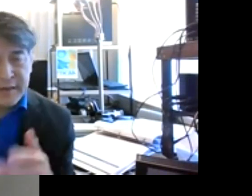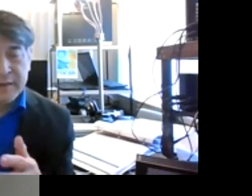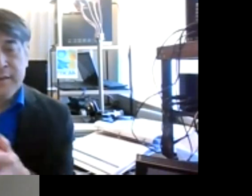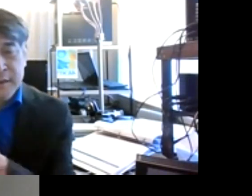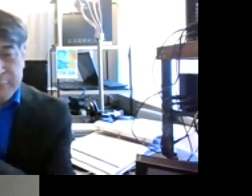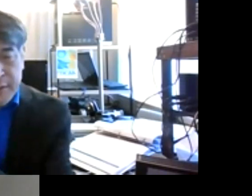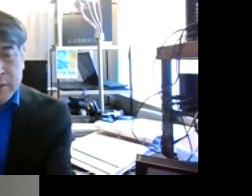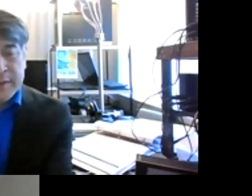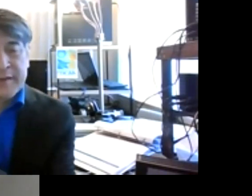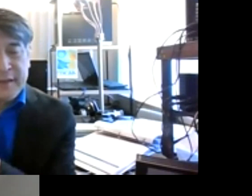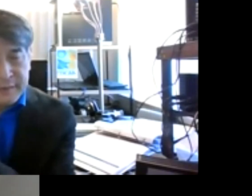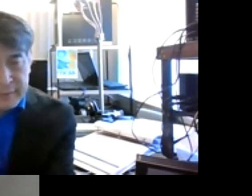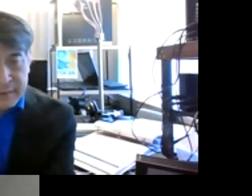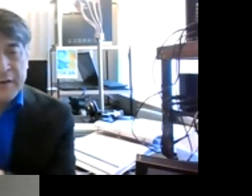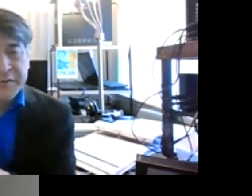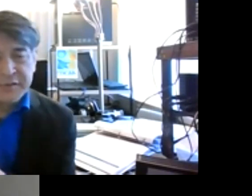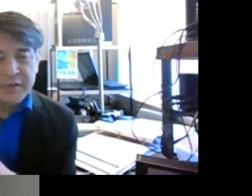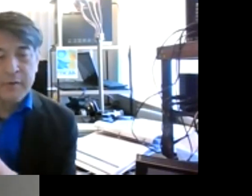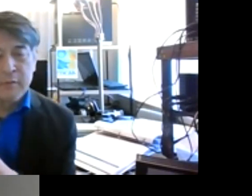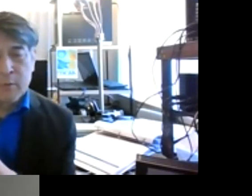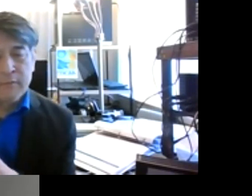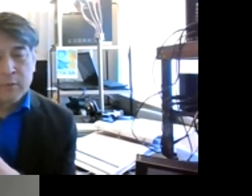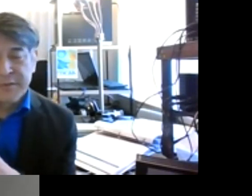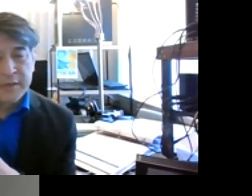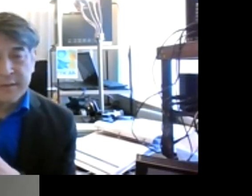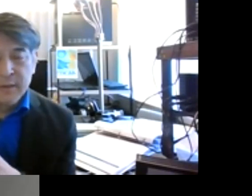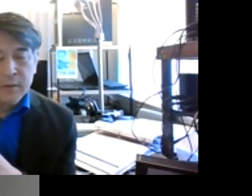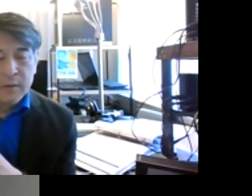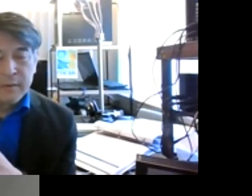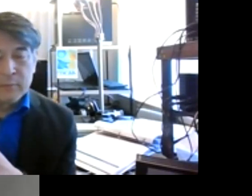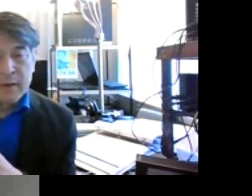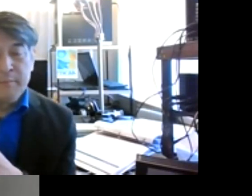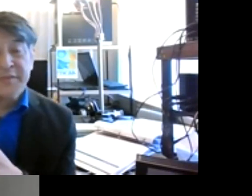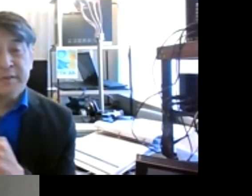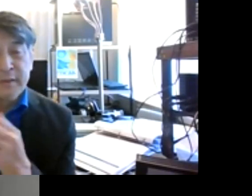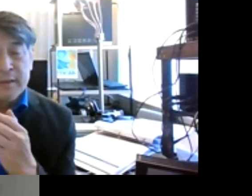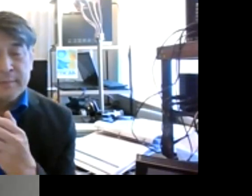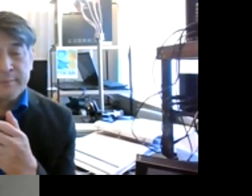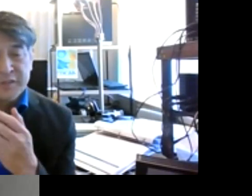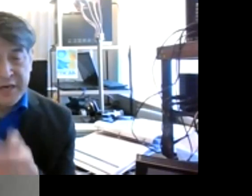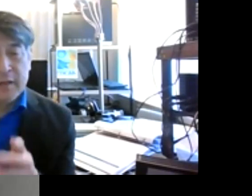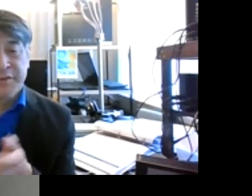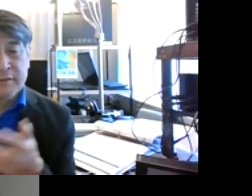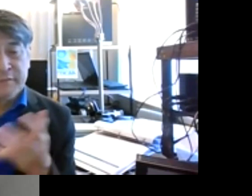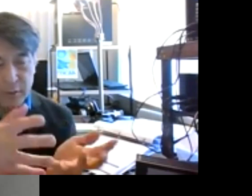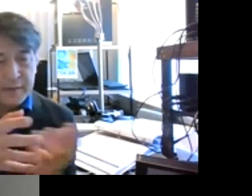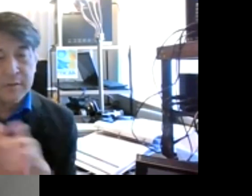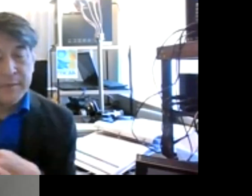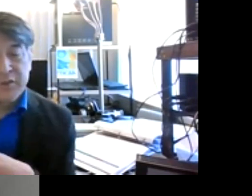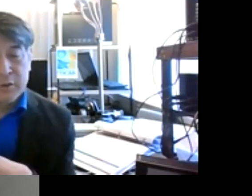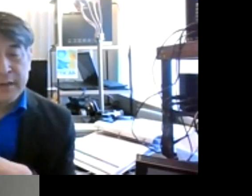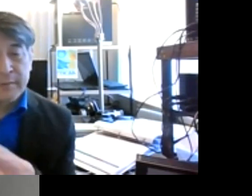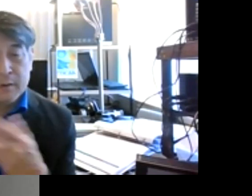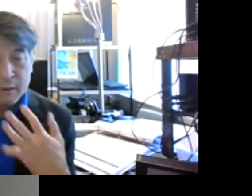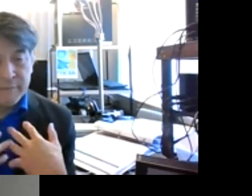And again, if we don't look at the housing security of the workforce, then we're going to miss the challenge of trying to